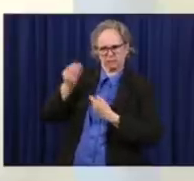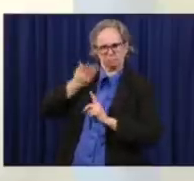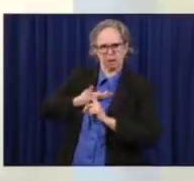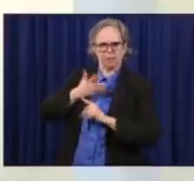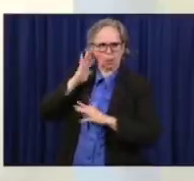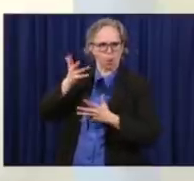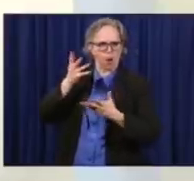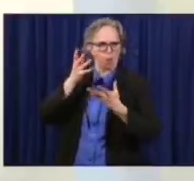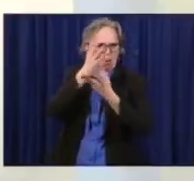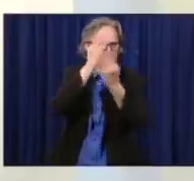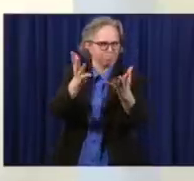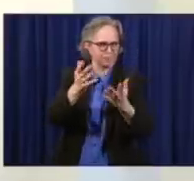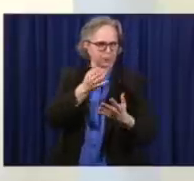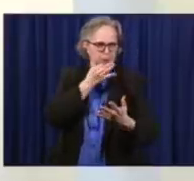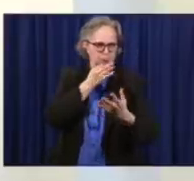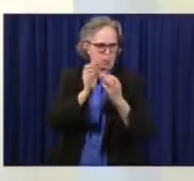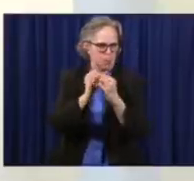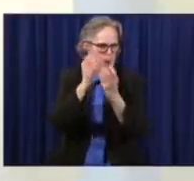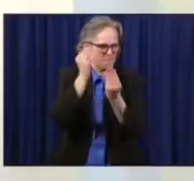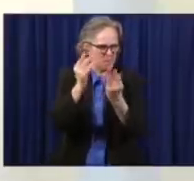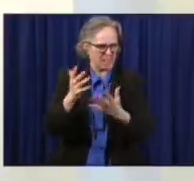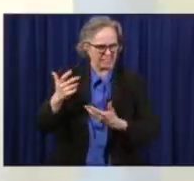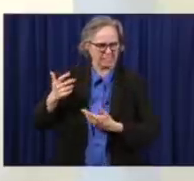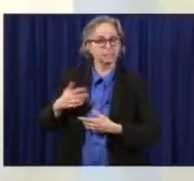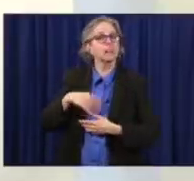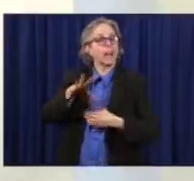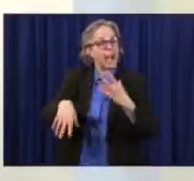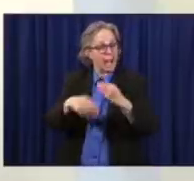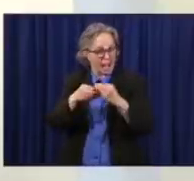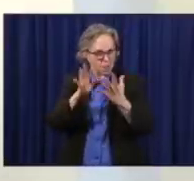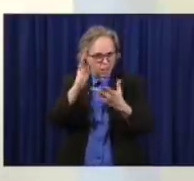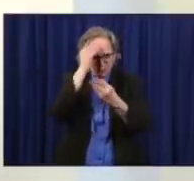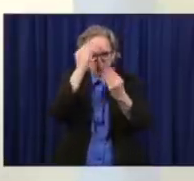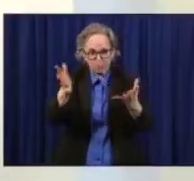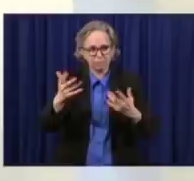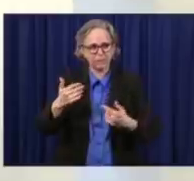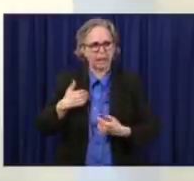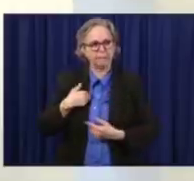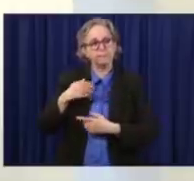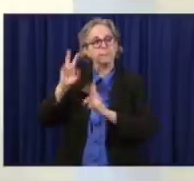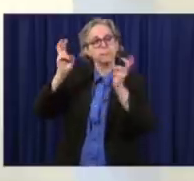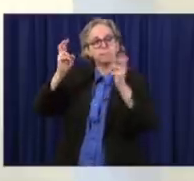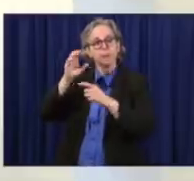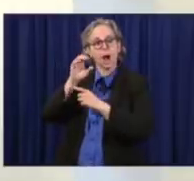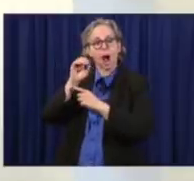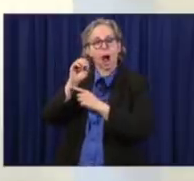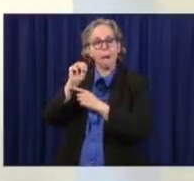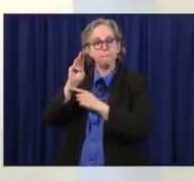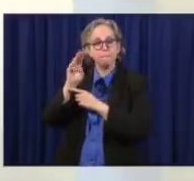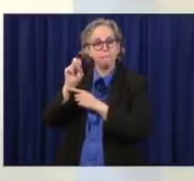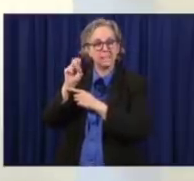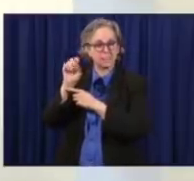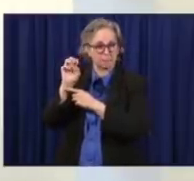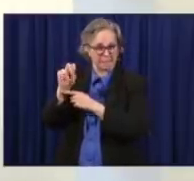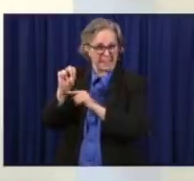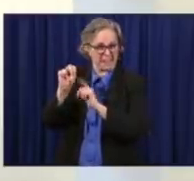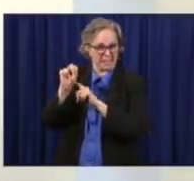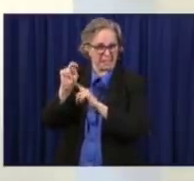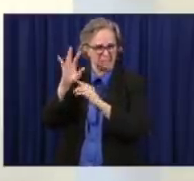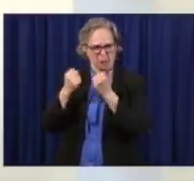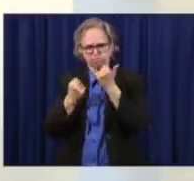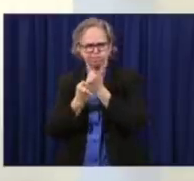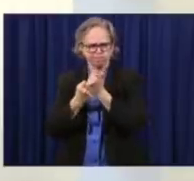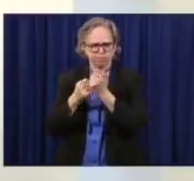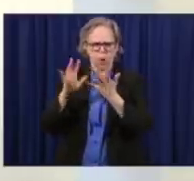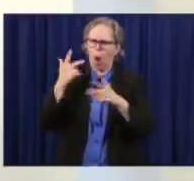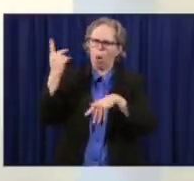share with you that we have something called ombudsmen that are always available. They're still available. They're the people you can